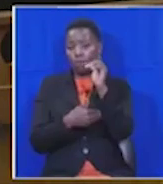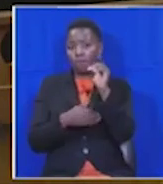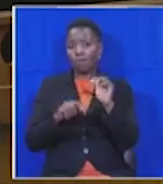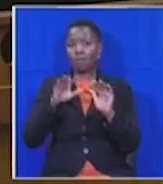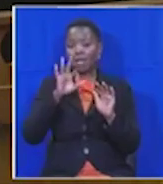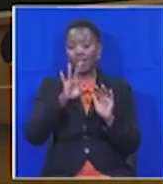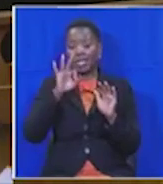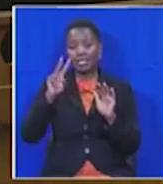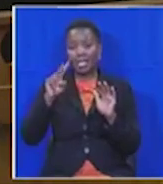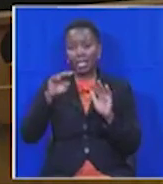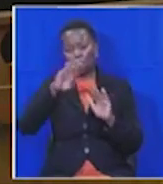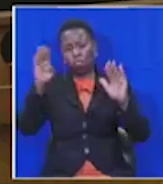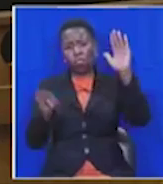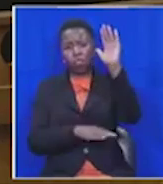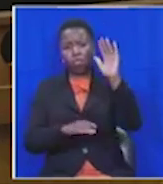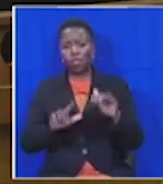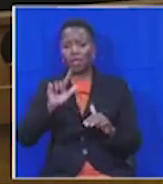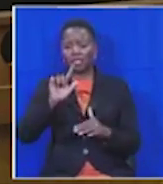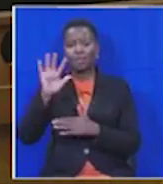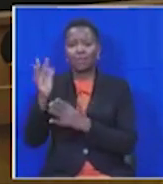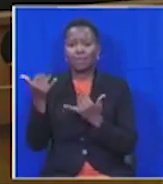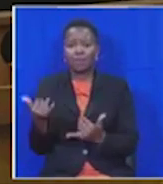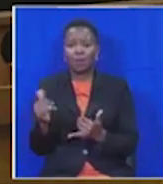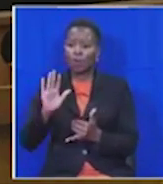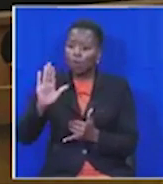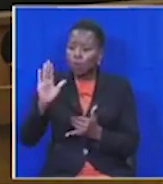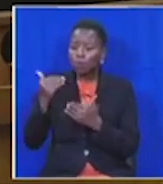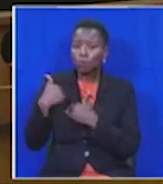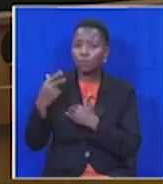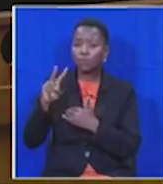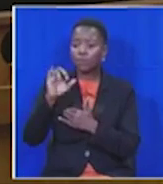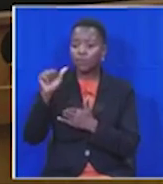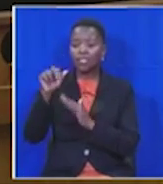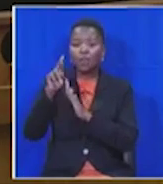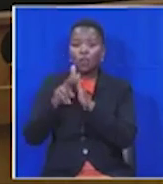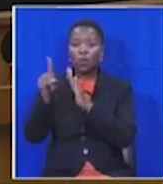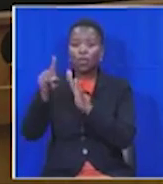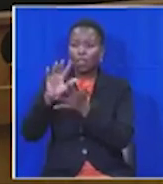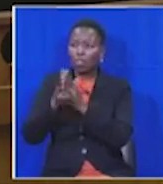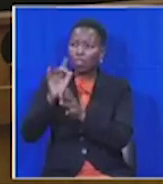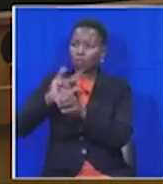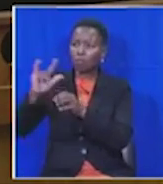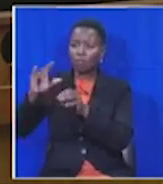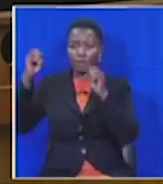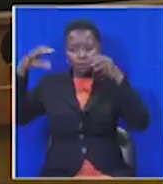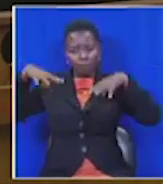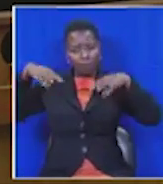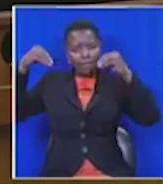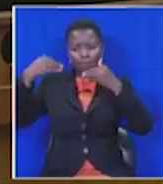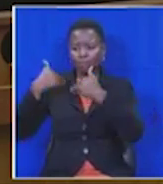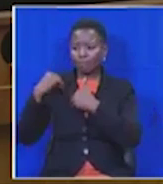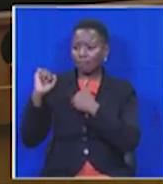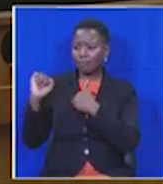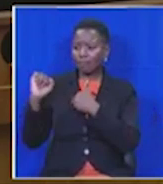global competitiveness rankings. It was you that destroyed tourism with visa regulations. Load shedding was you. You have given